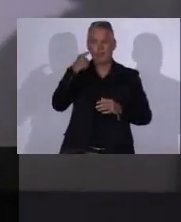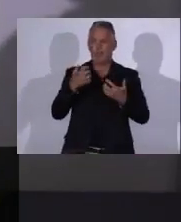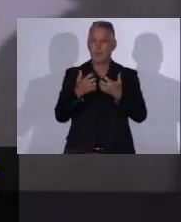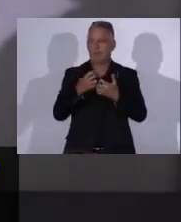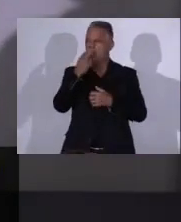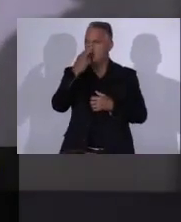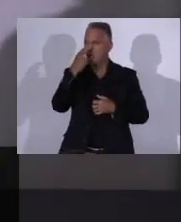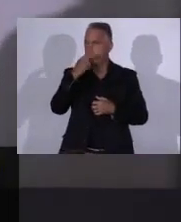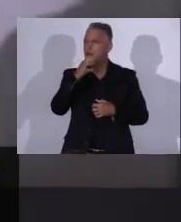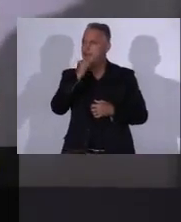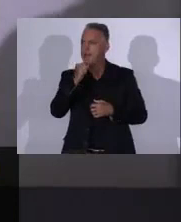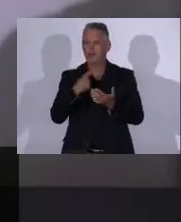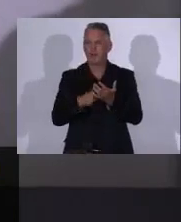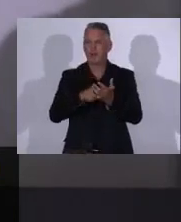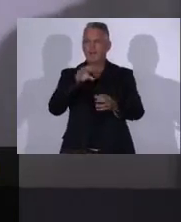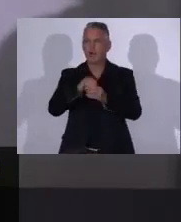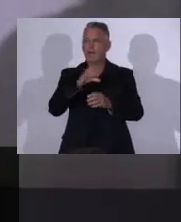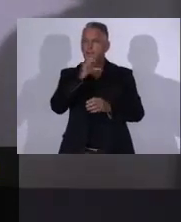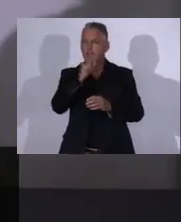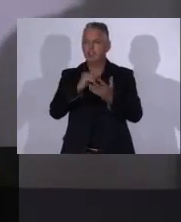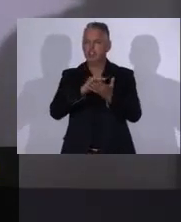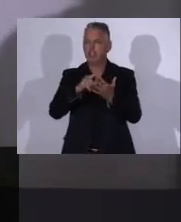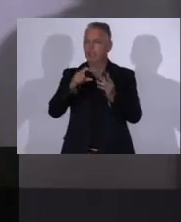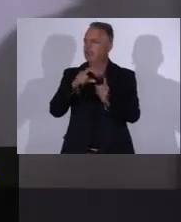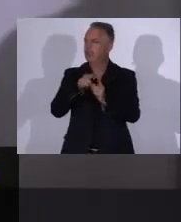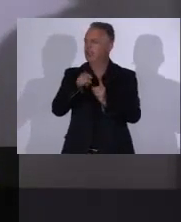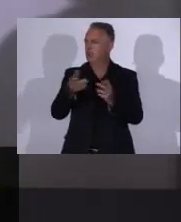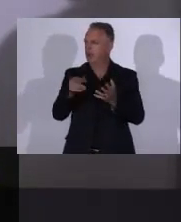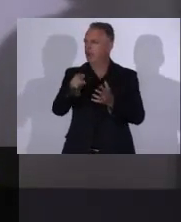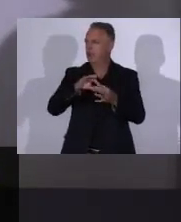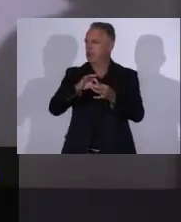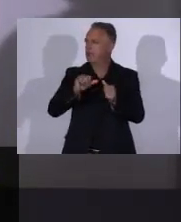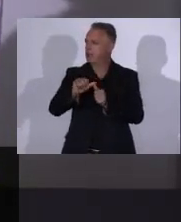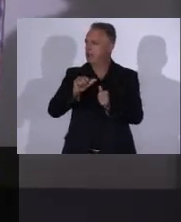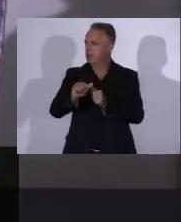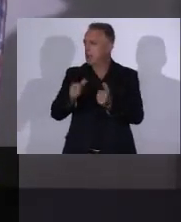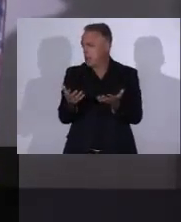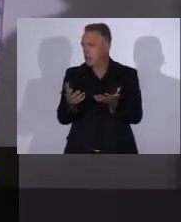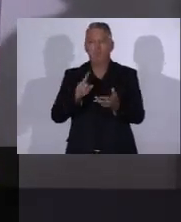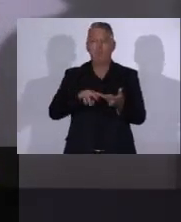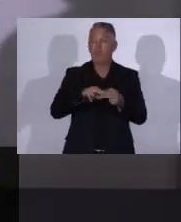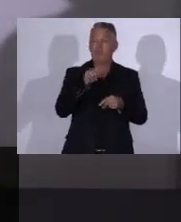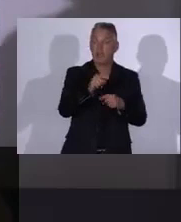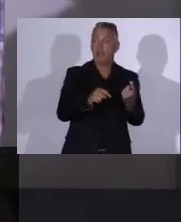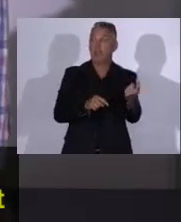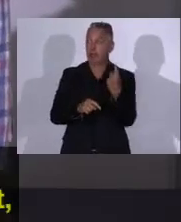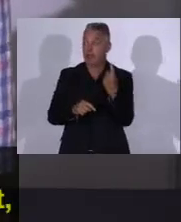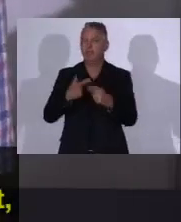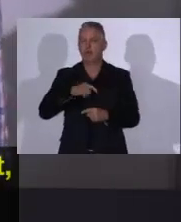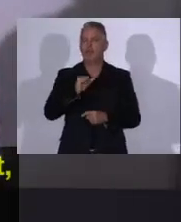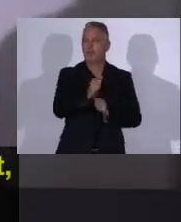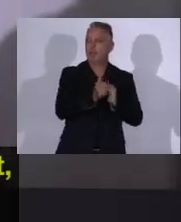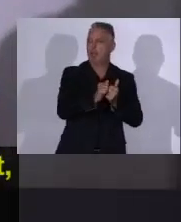to end up in the men's sheds, for example. Yeah. And that's how they connect. And if they do come out, it's often because they're being dragged out by their